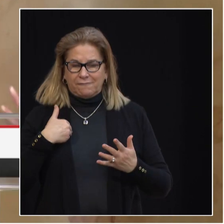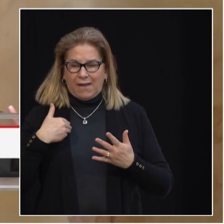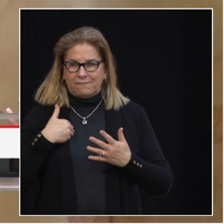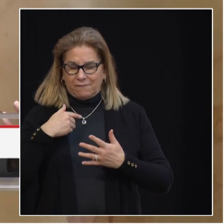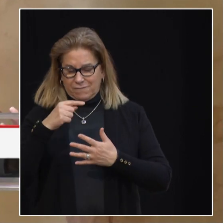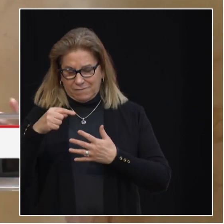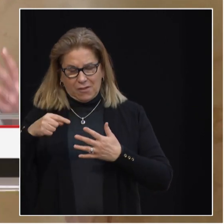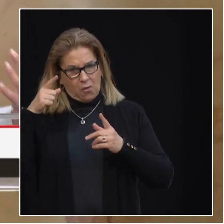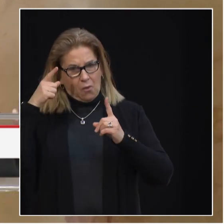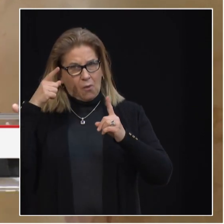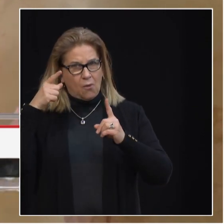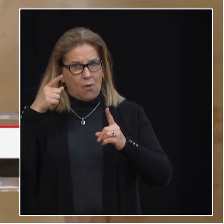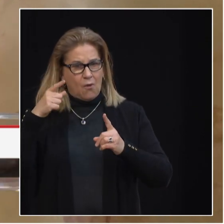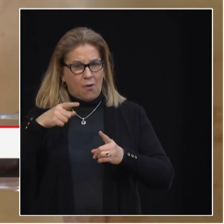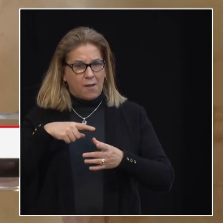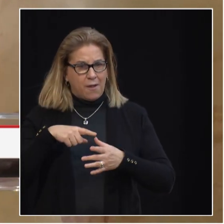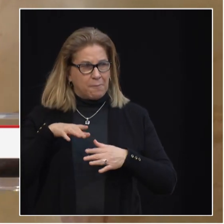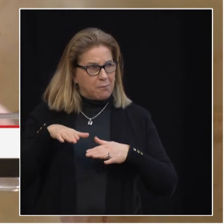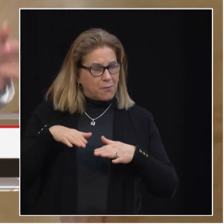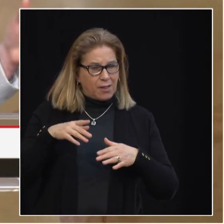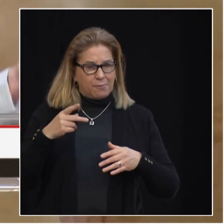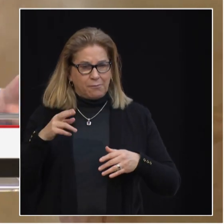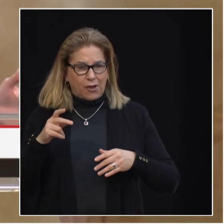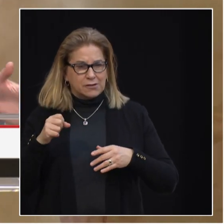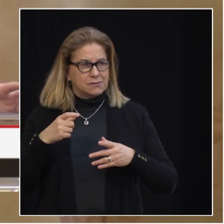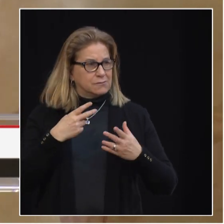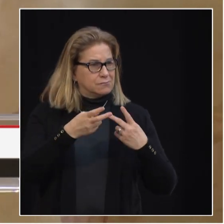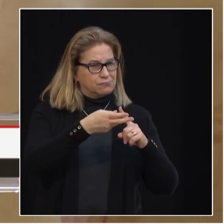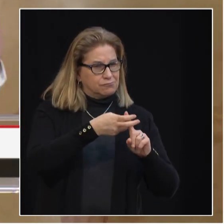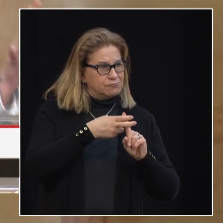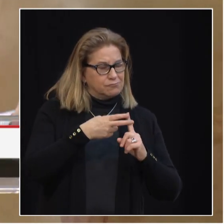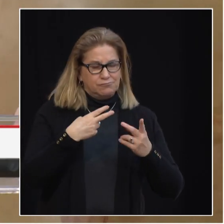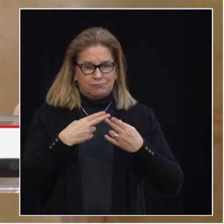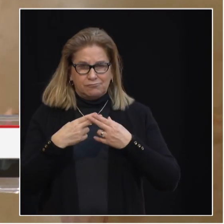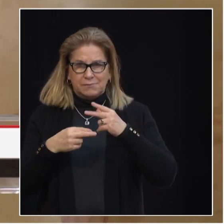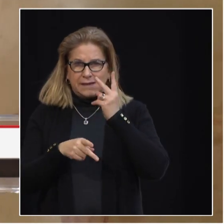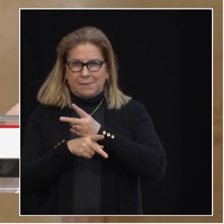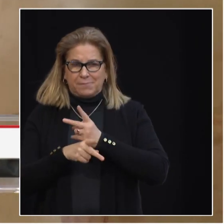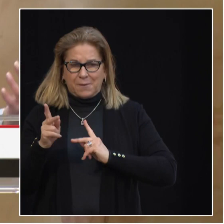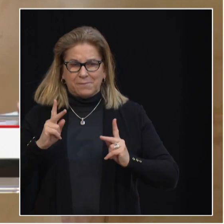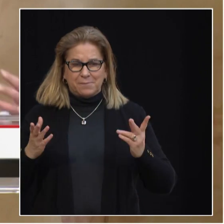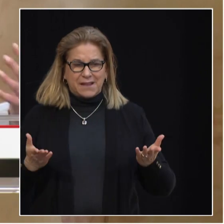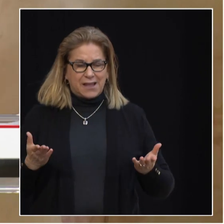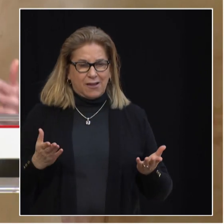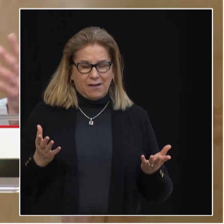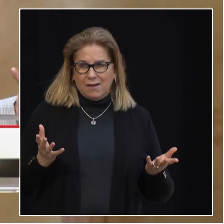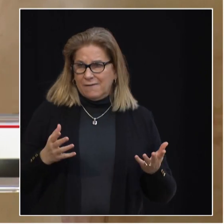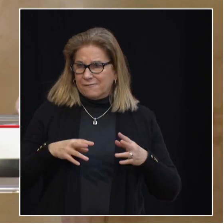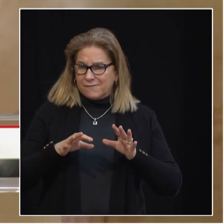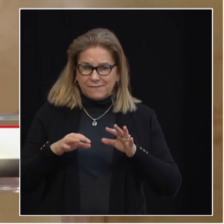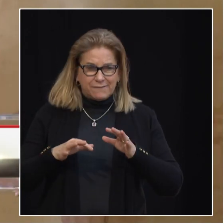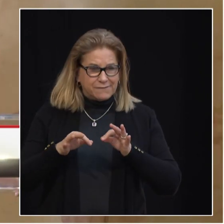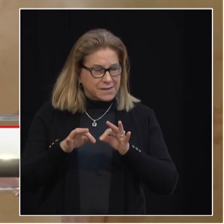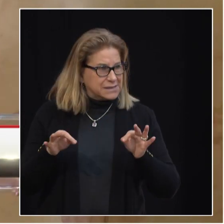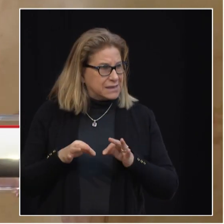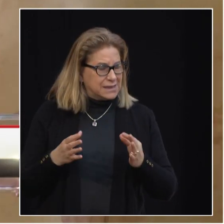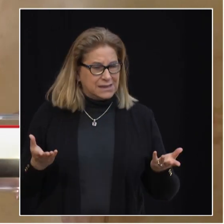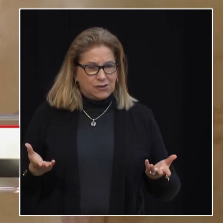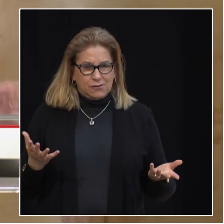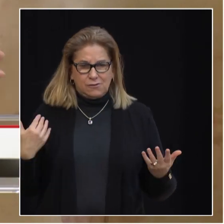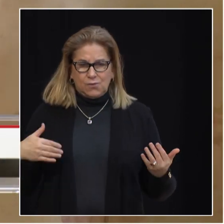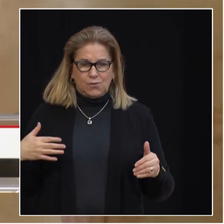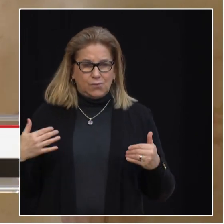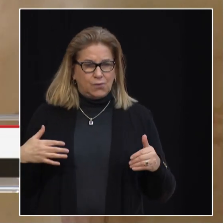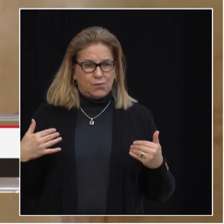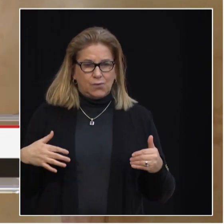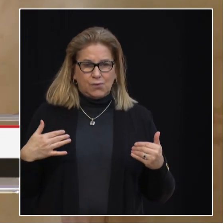and attracting residents to our city, our parks and our facilities are part of what makes quality of life here attractive.